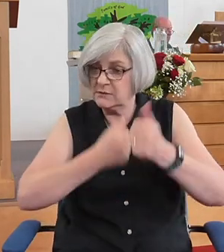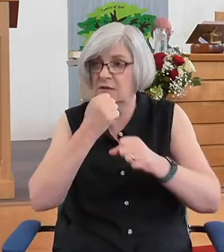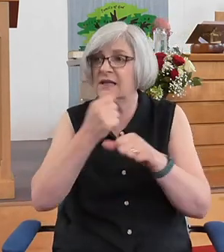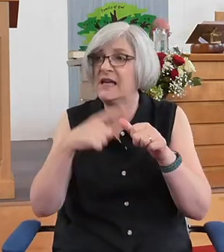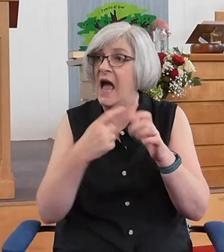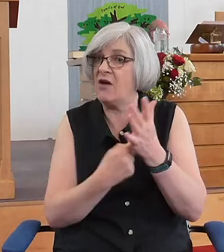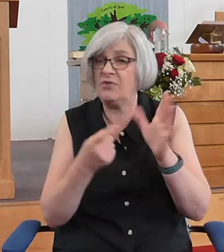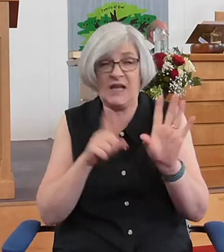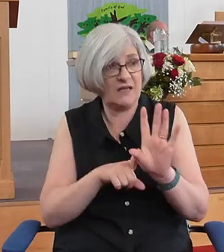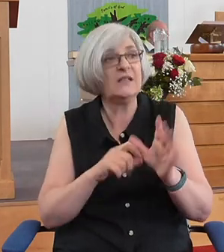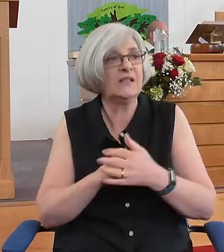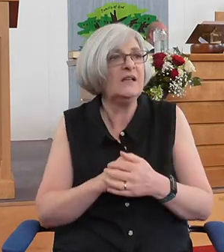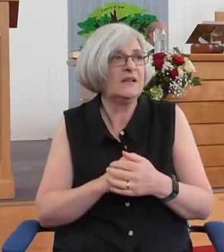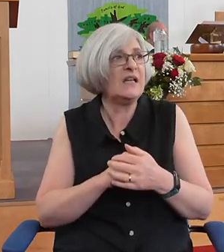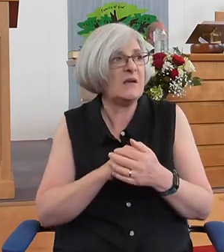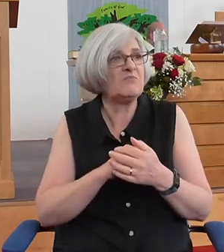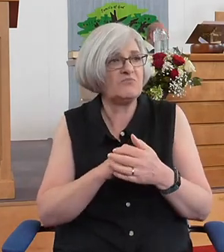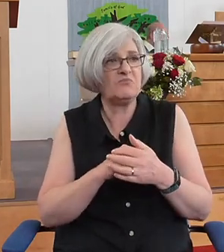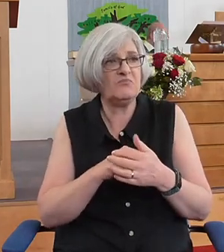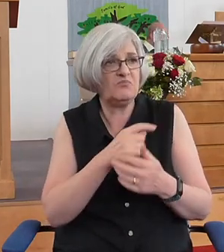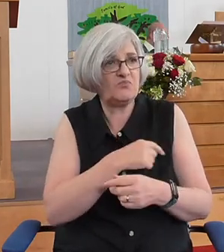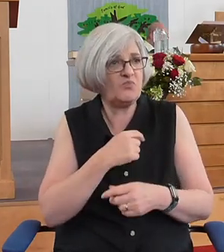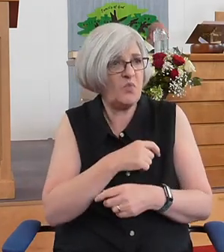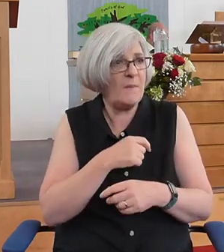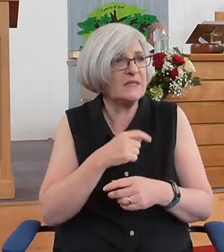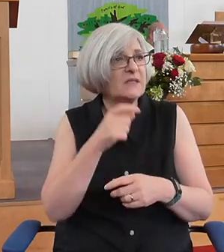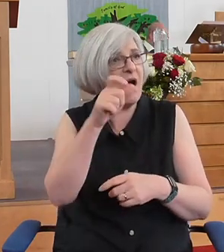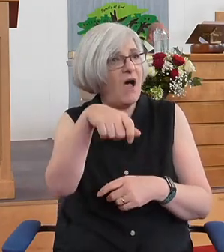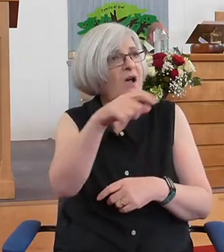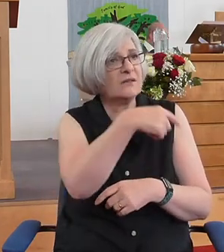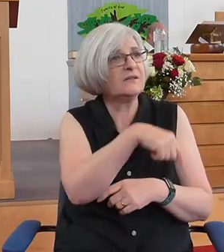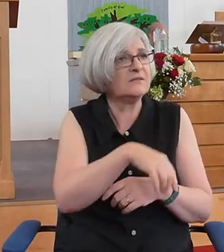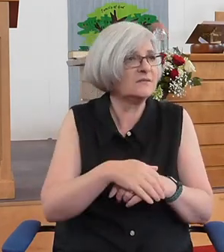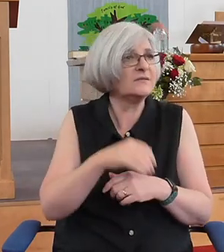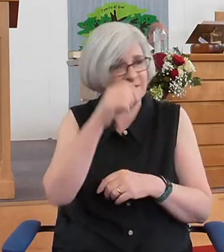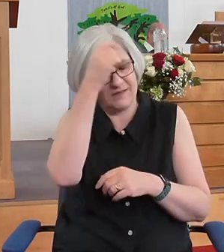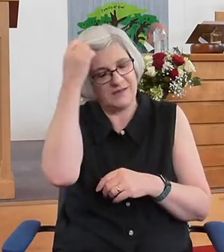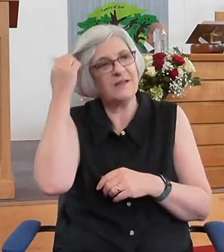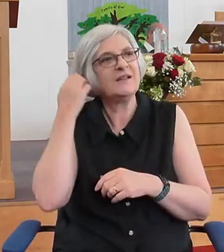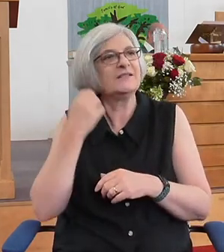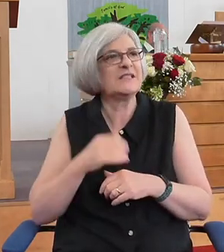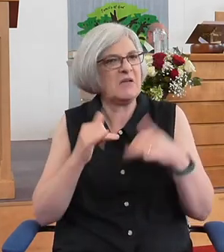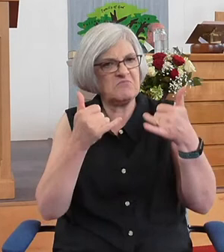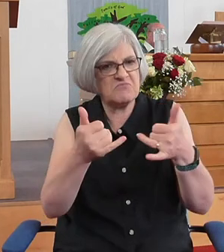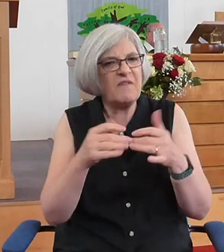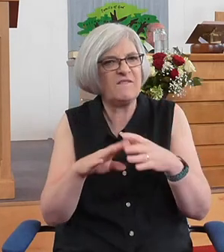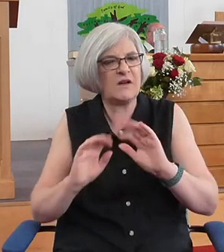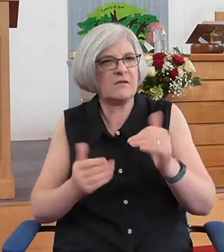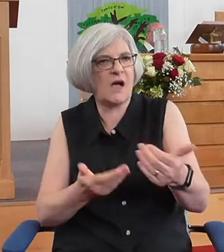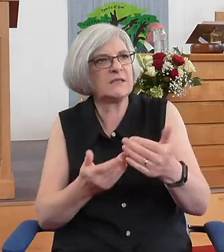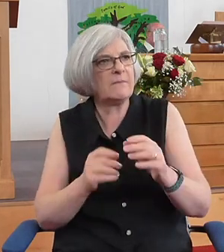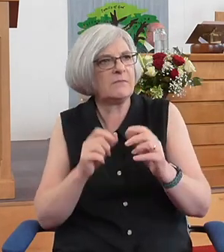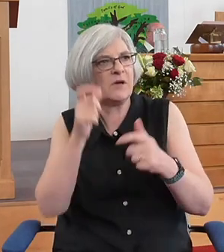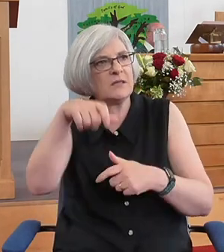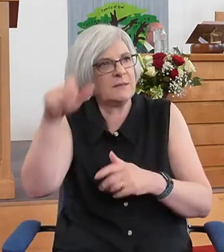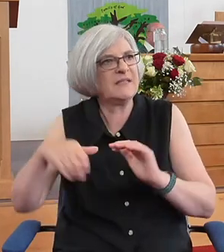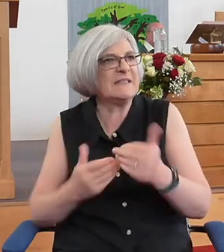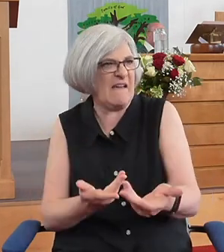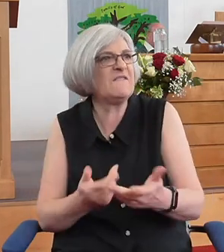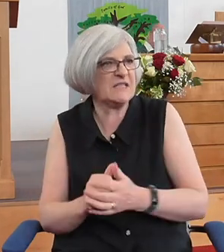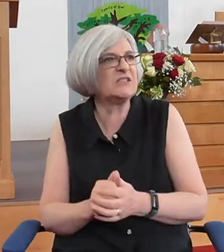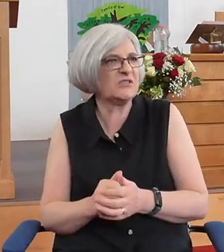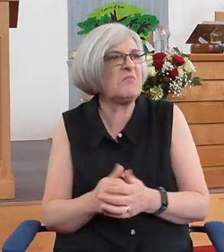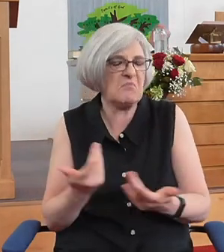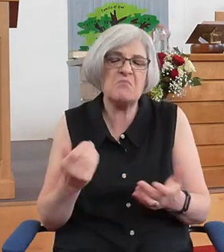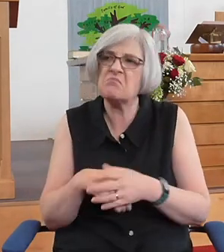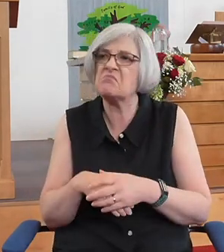and he's promised to bring his actual award in and show us when he gets it, when he's presented with it. So that's